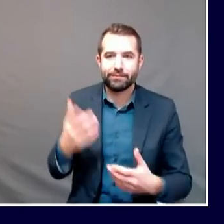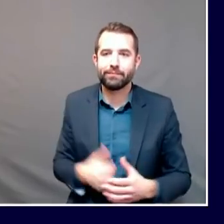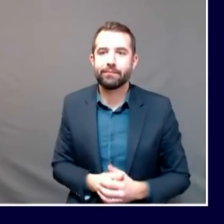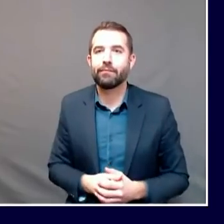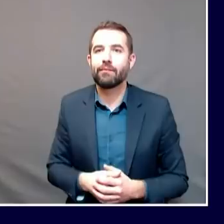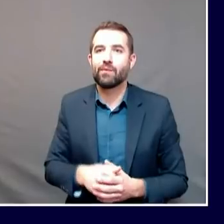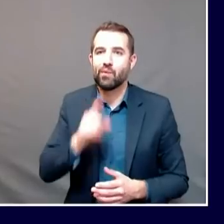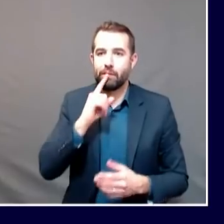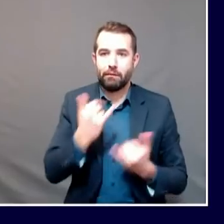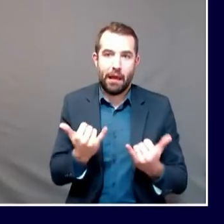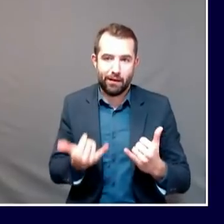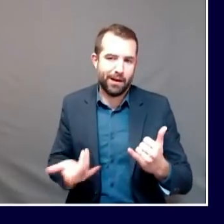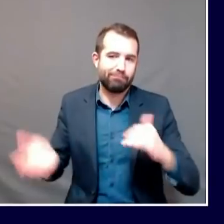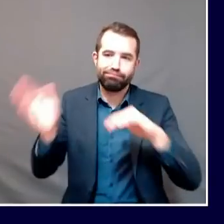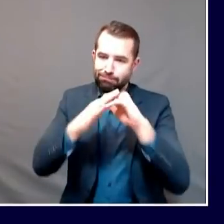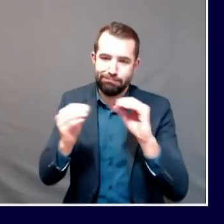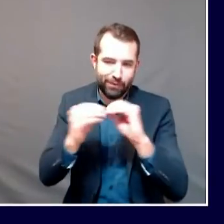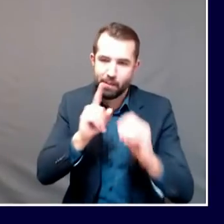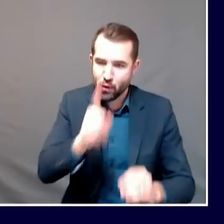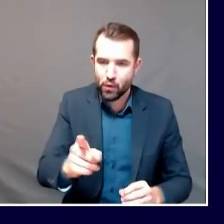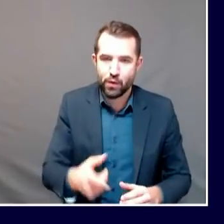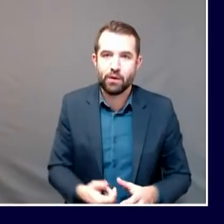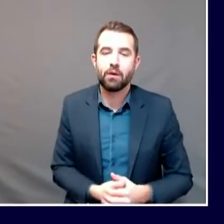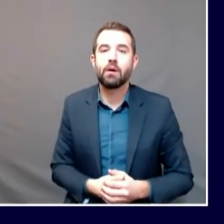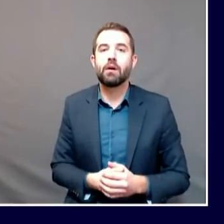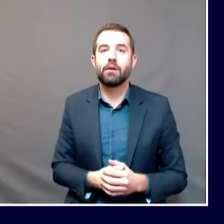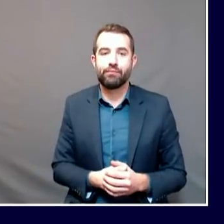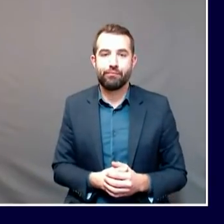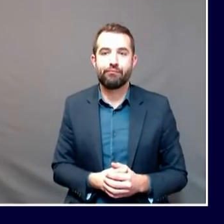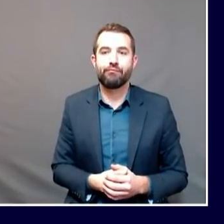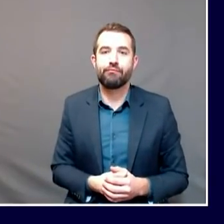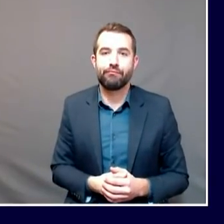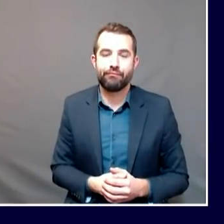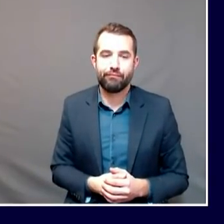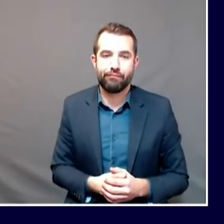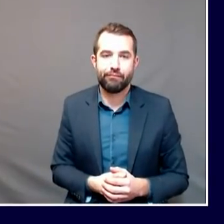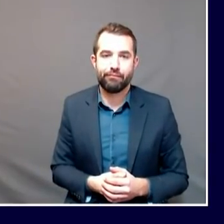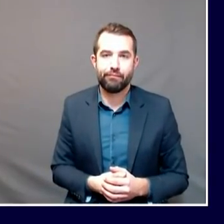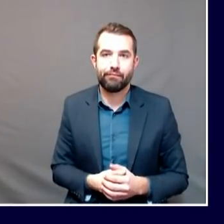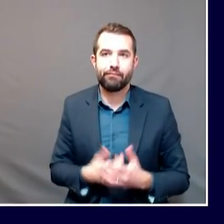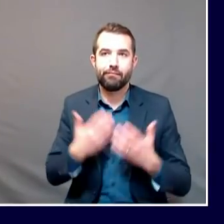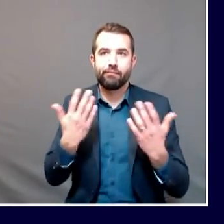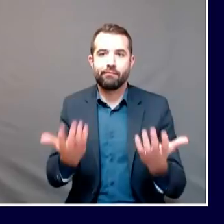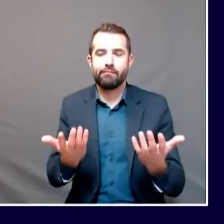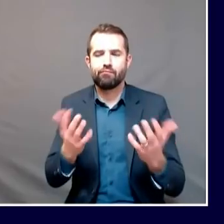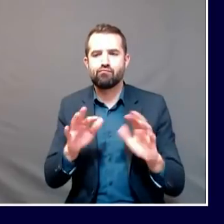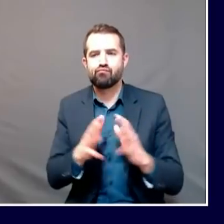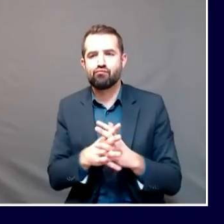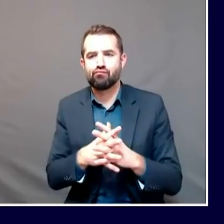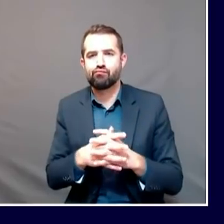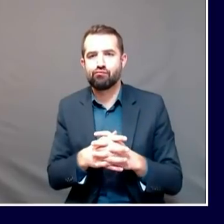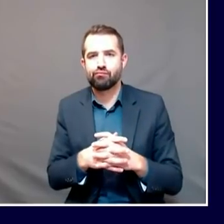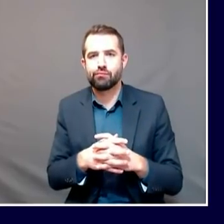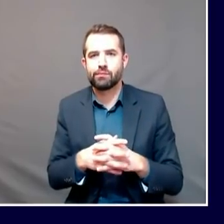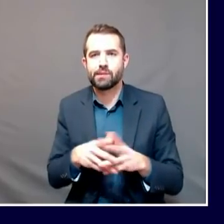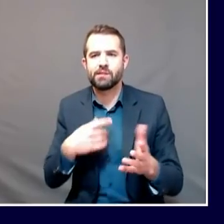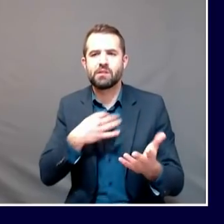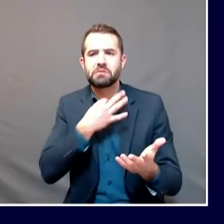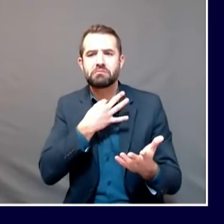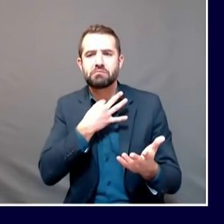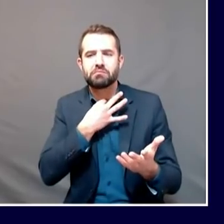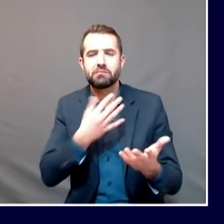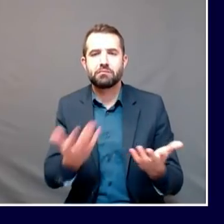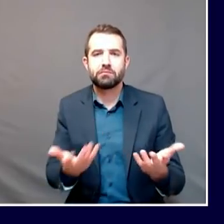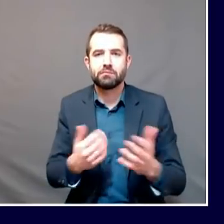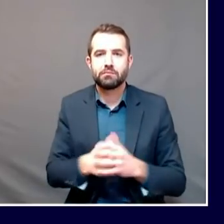yes, at least that number. And has it been administered yet to